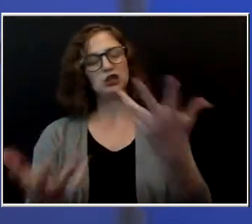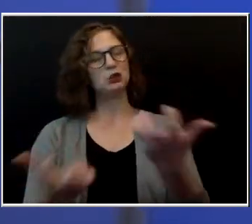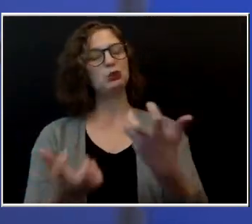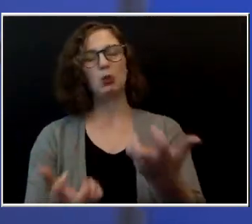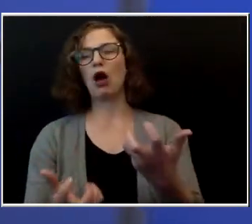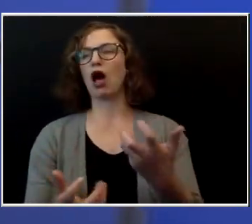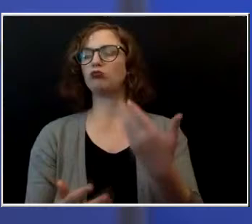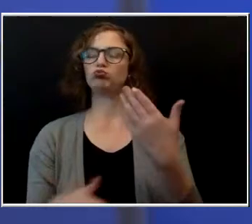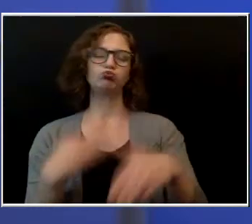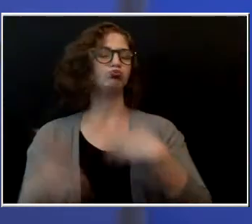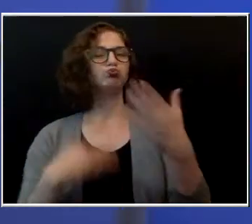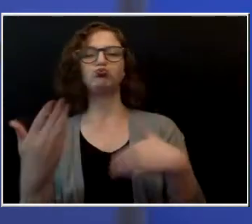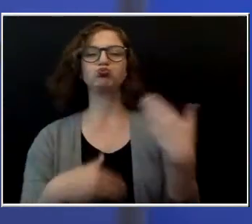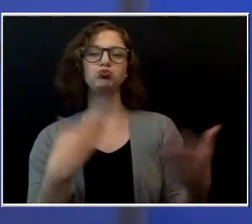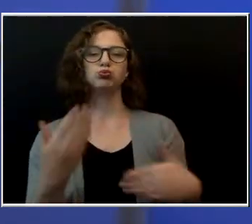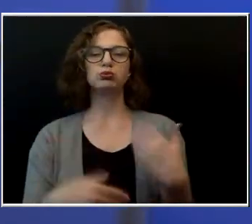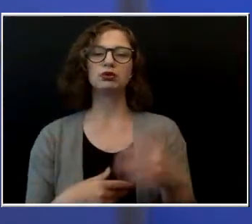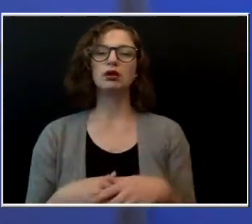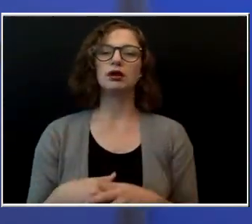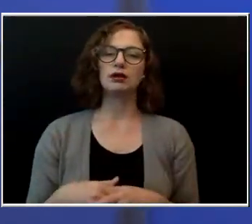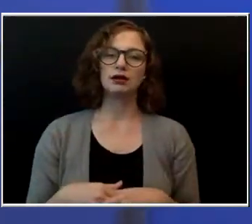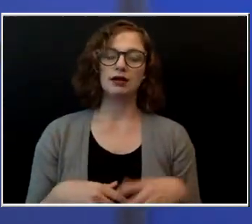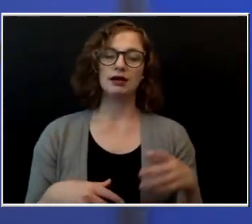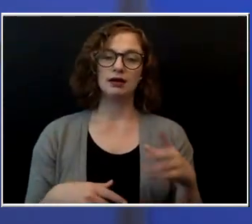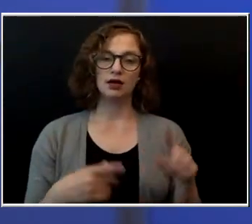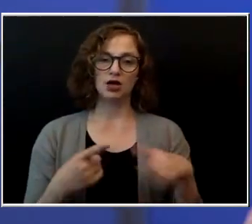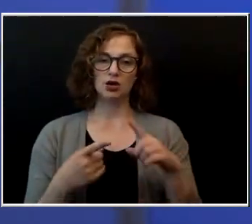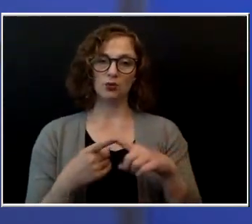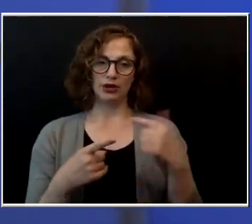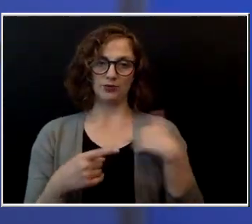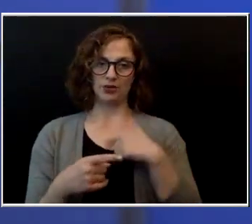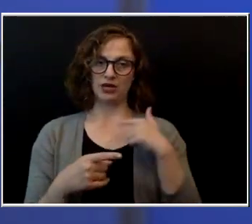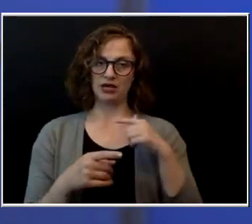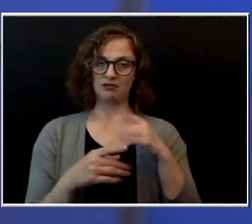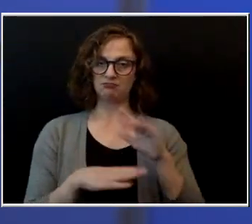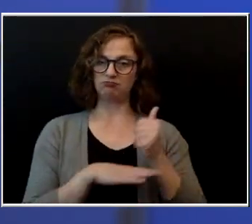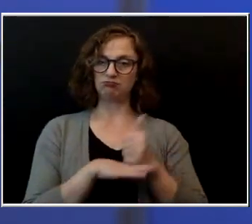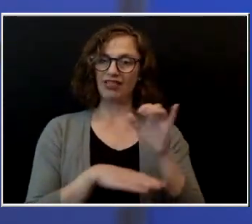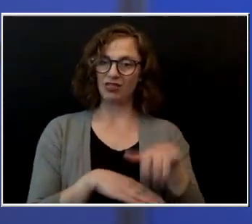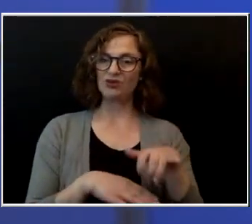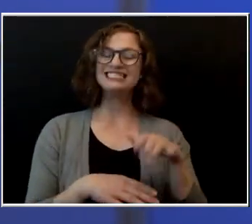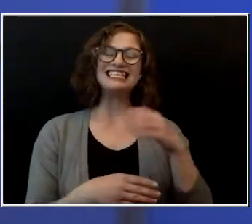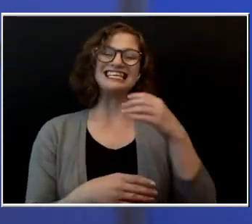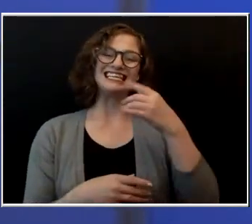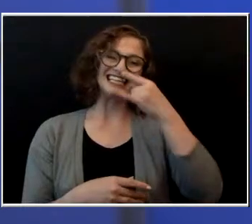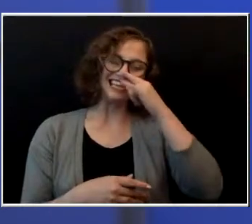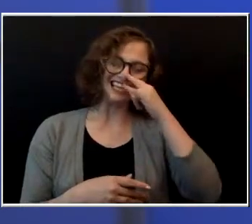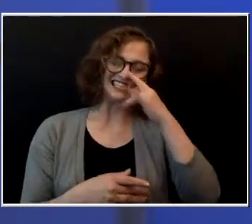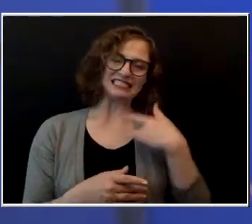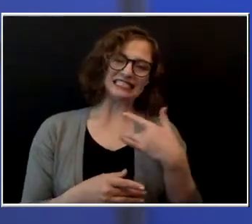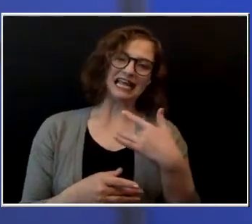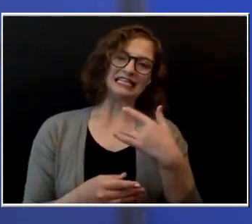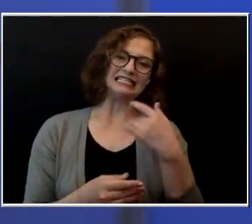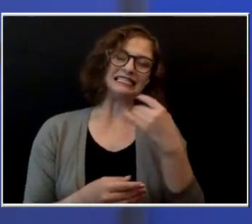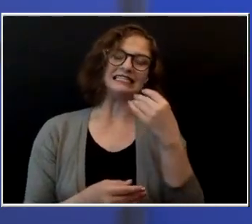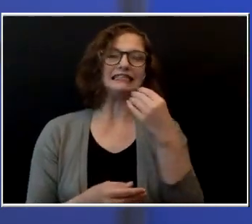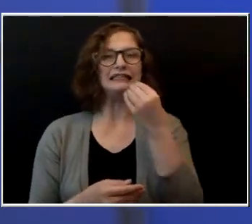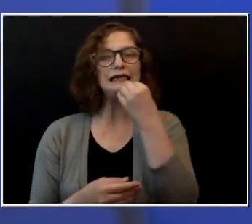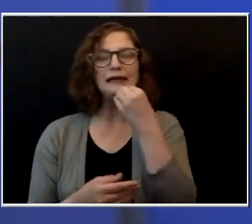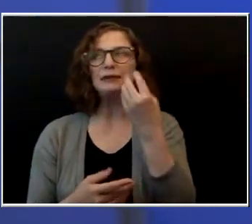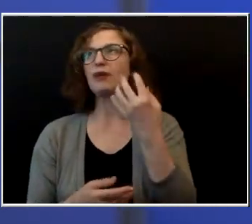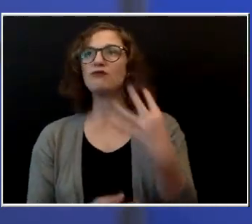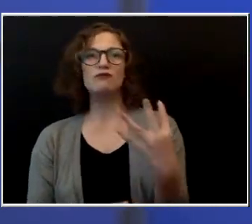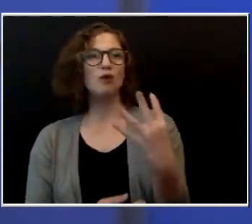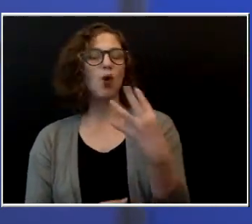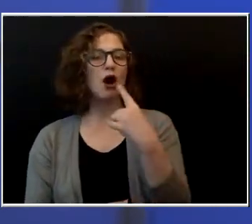formed, kids were eating around 4 red foods per week. Now our kids that are entering the study are eating around